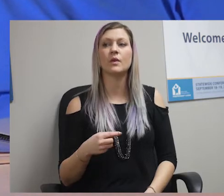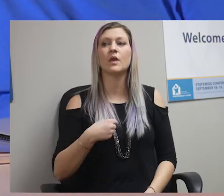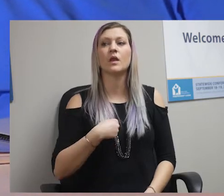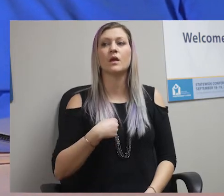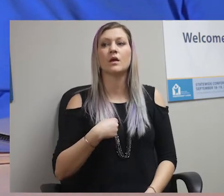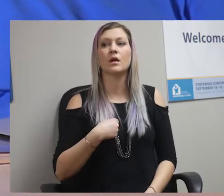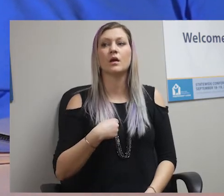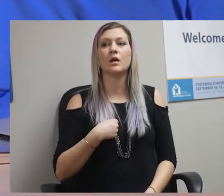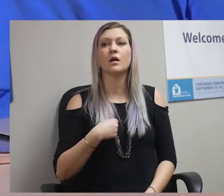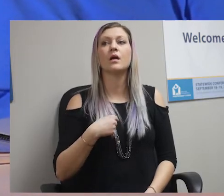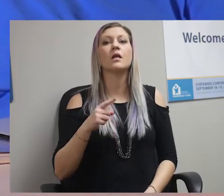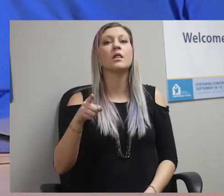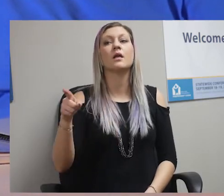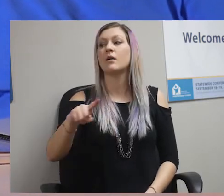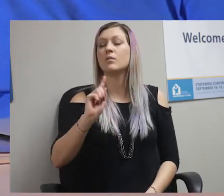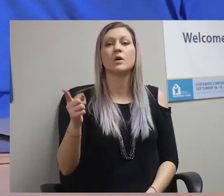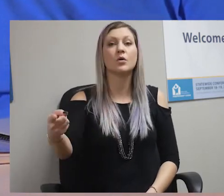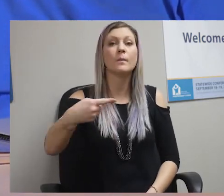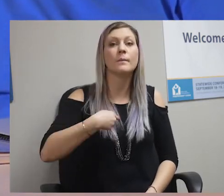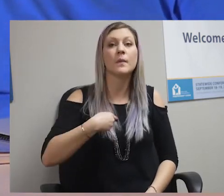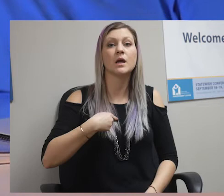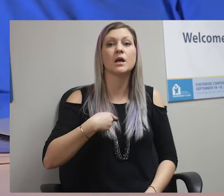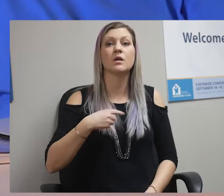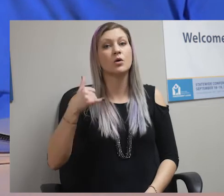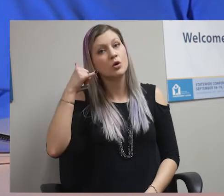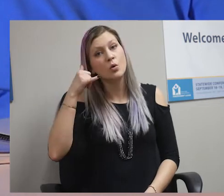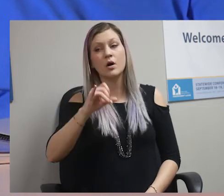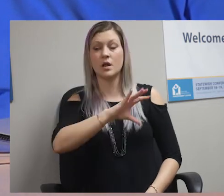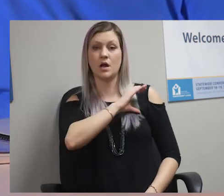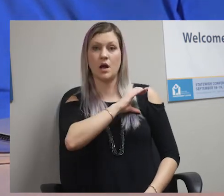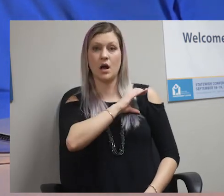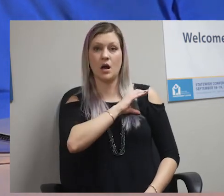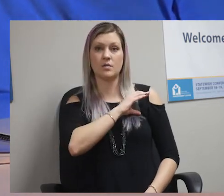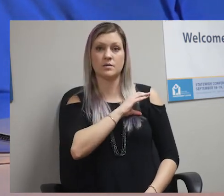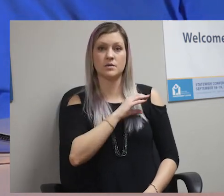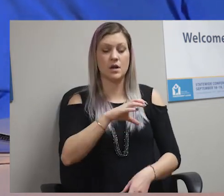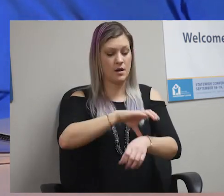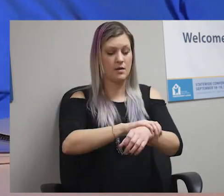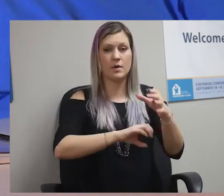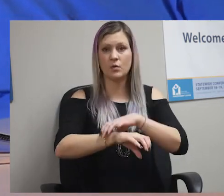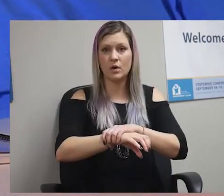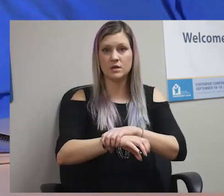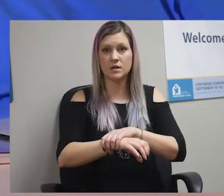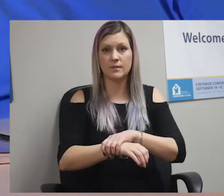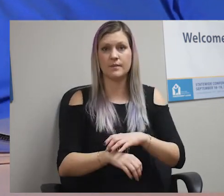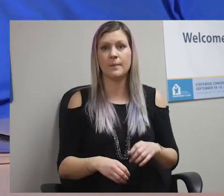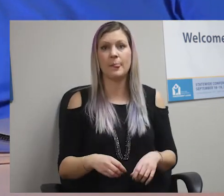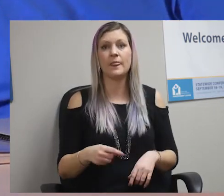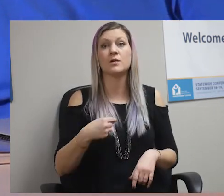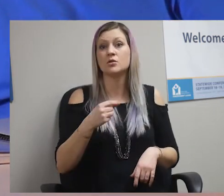have me arrested if I take her out, AMA and all. And so I just checked with the lawyer at Legal